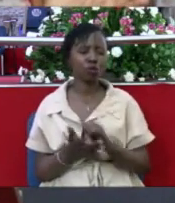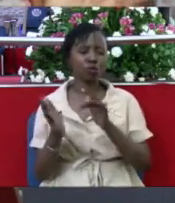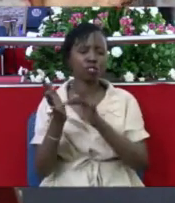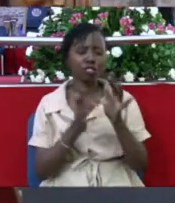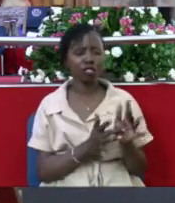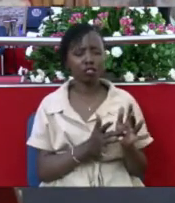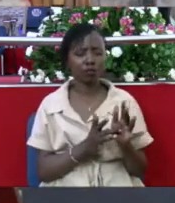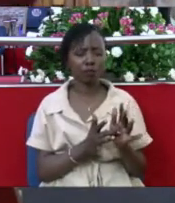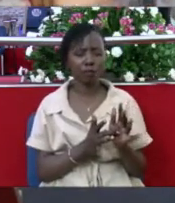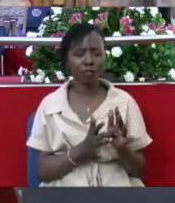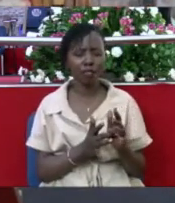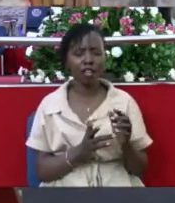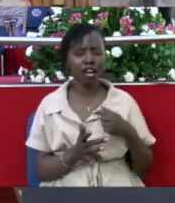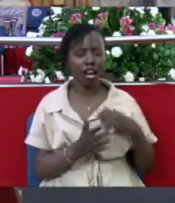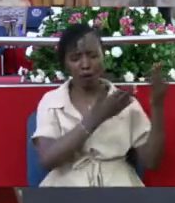So now Jesus,